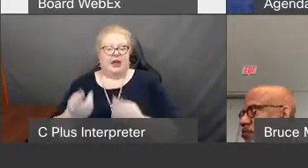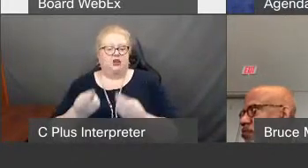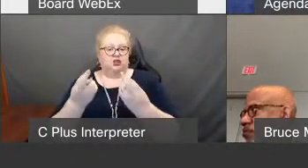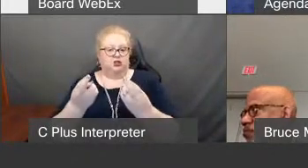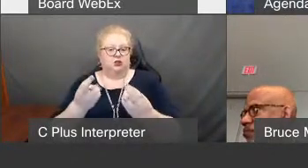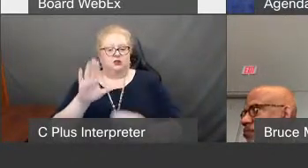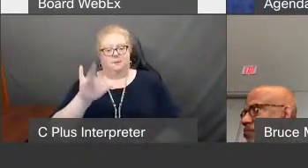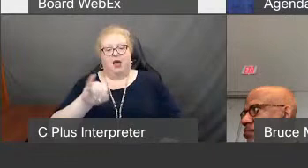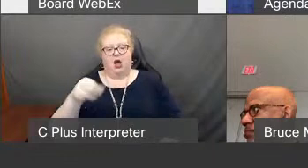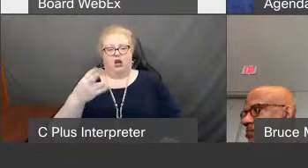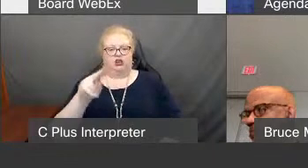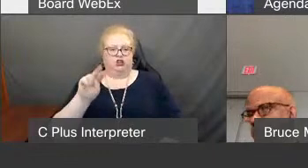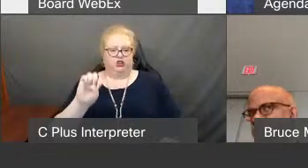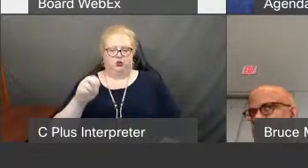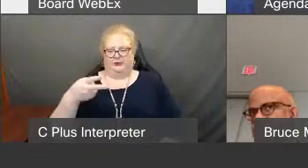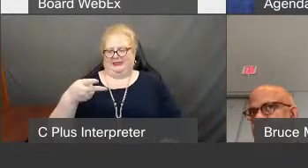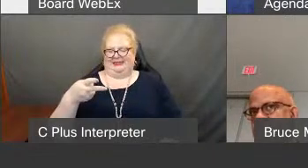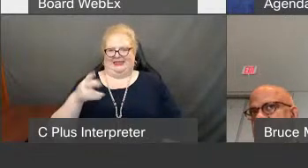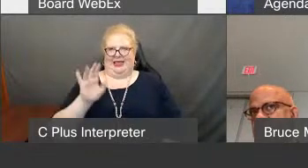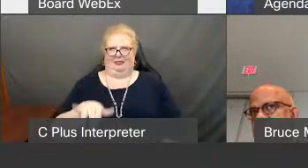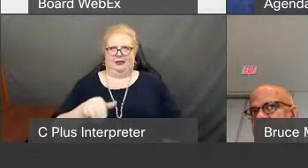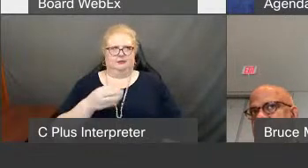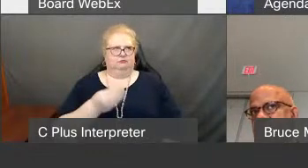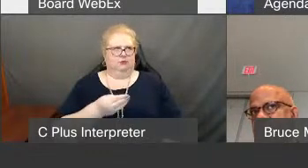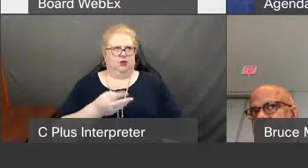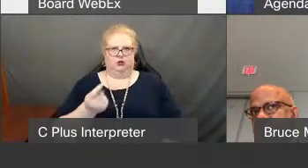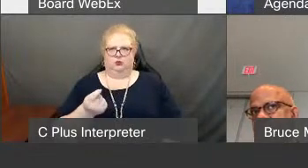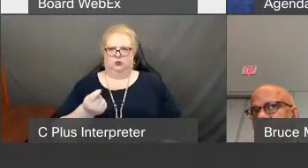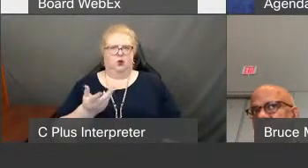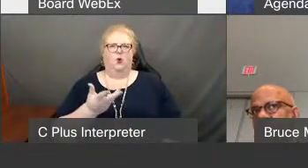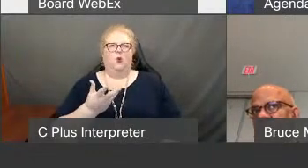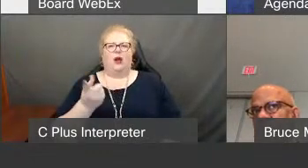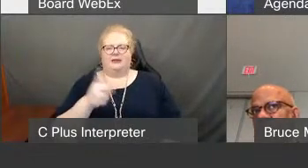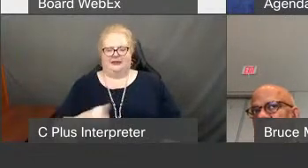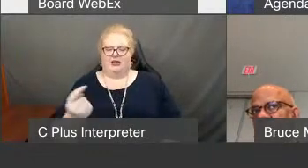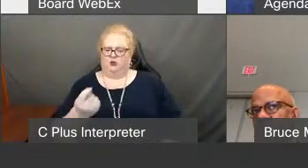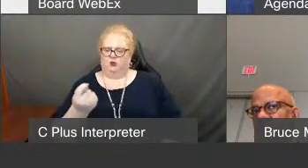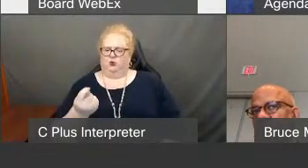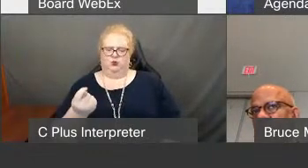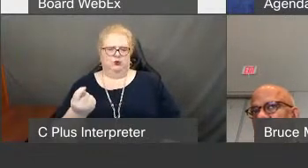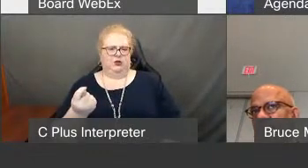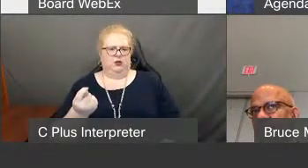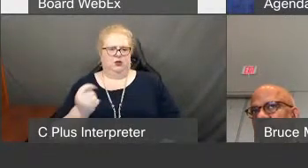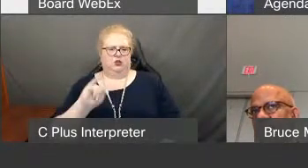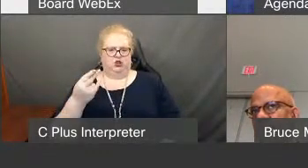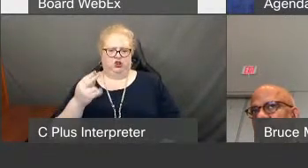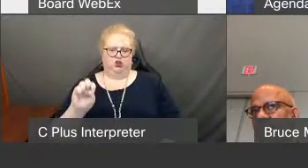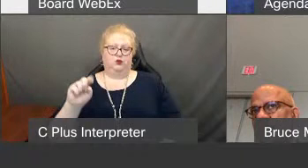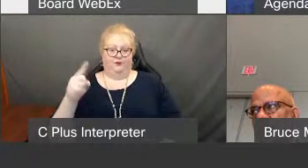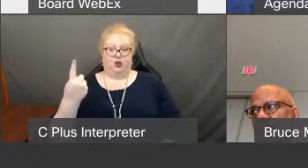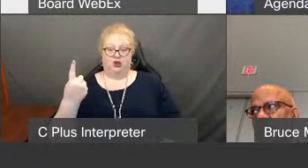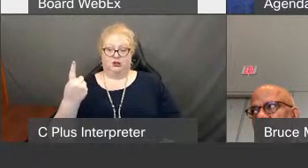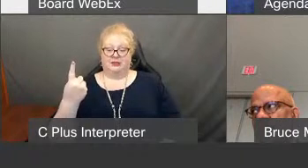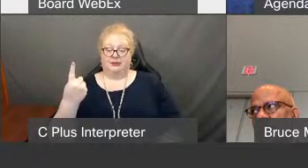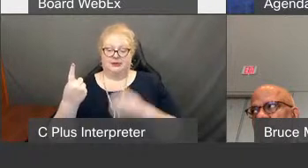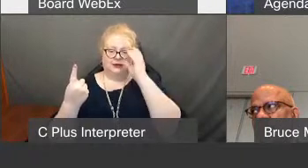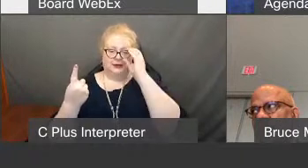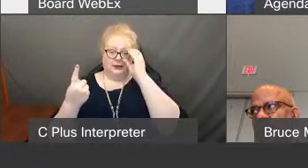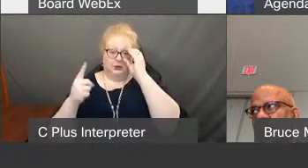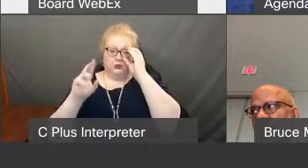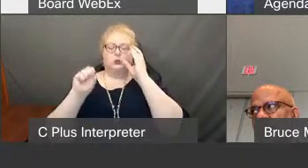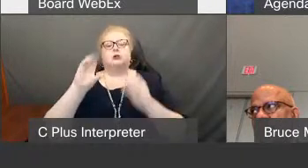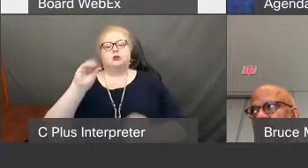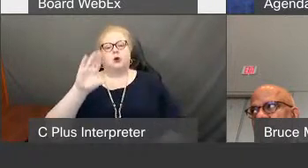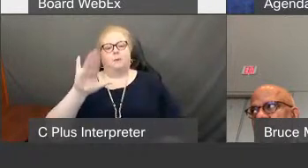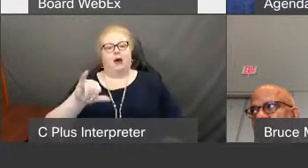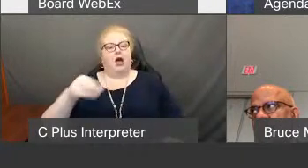the 2nd, I believe that's Monday. I mean, is June the 2nd? What's next Tuesday? June 1st. June 2nd. So by June